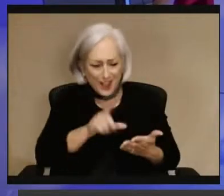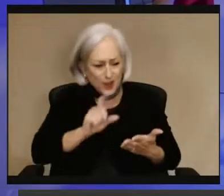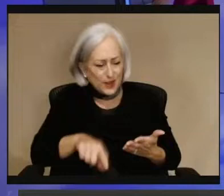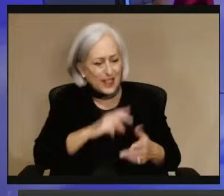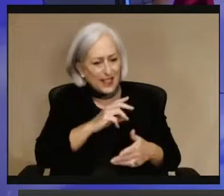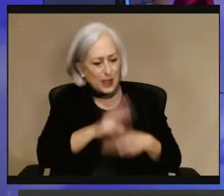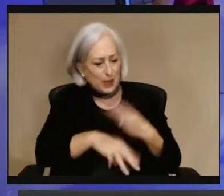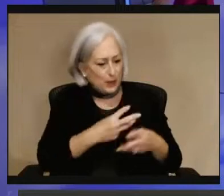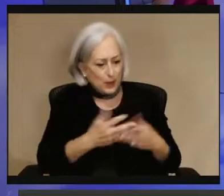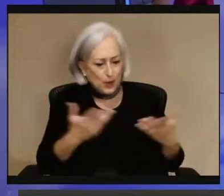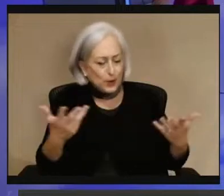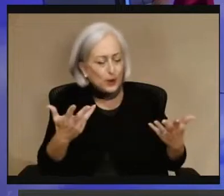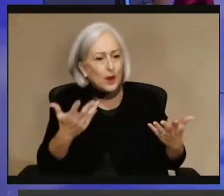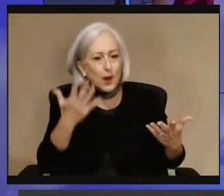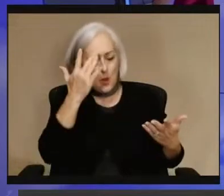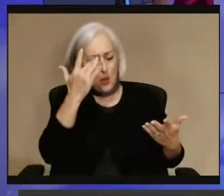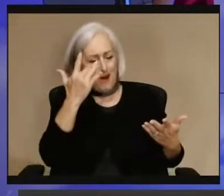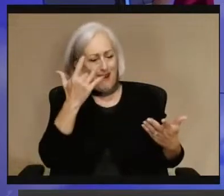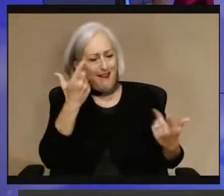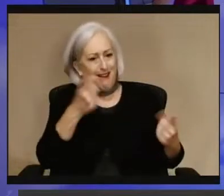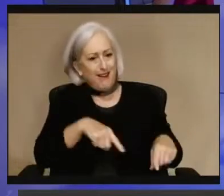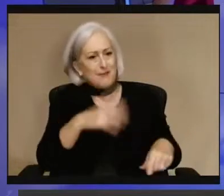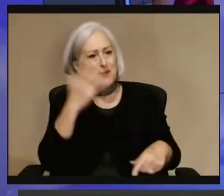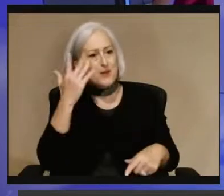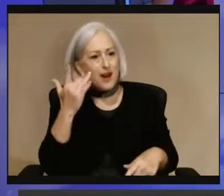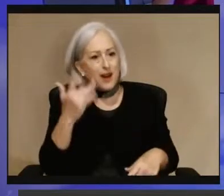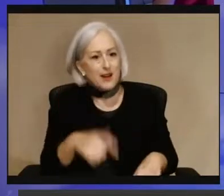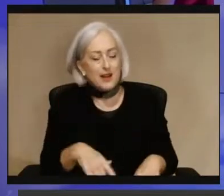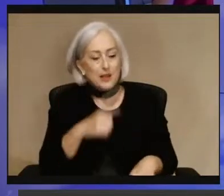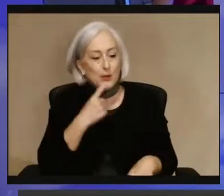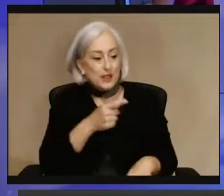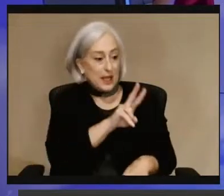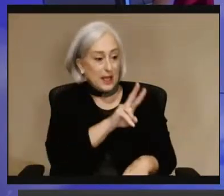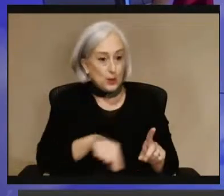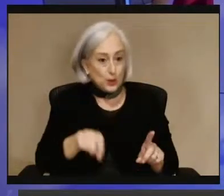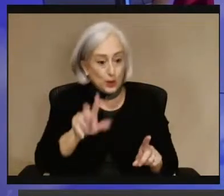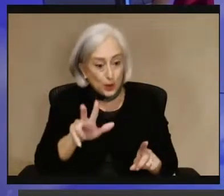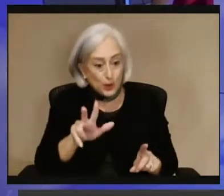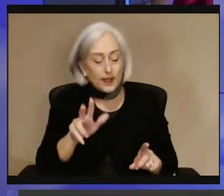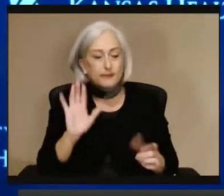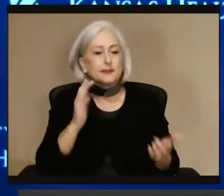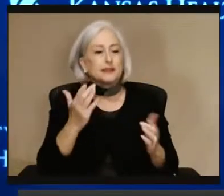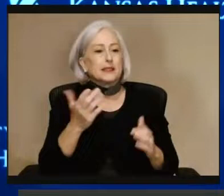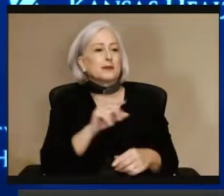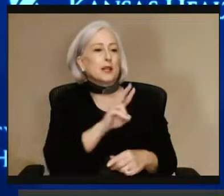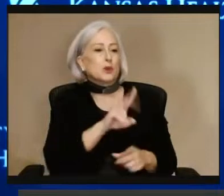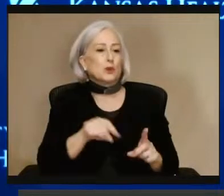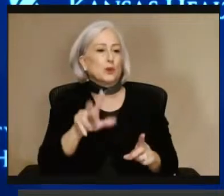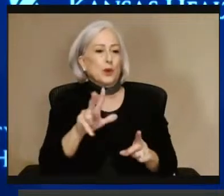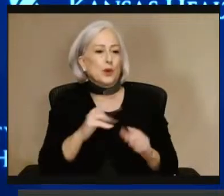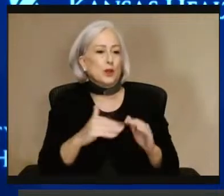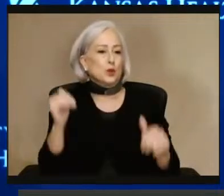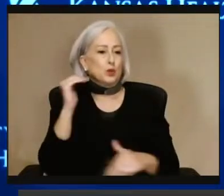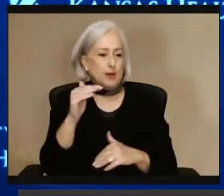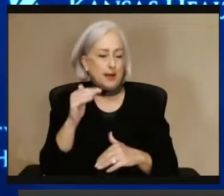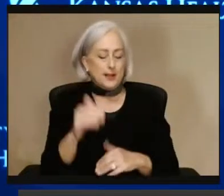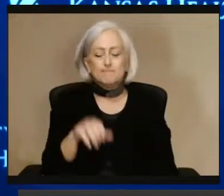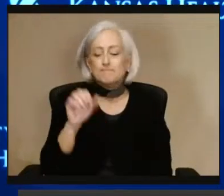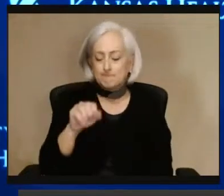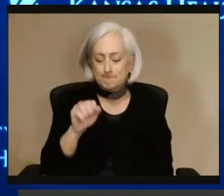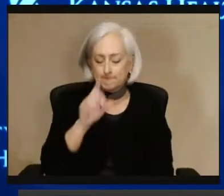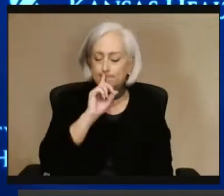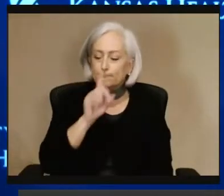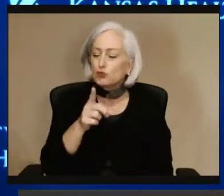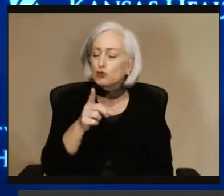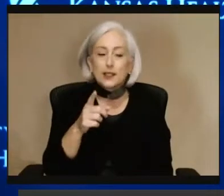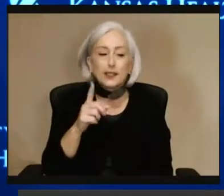I feel like we say 2 or 3, that seems like 2 or 3 too many. I mean, absolutely. And what it really comes down to is the fact that